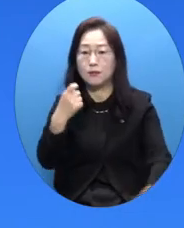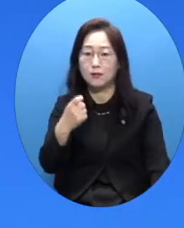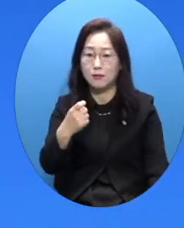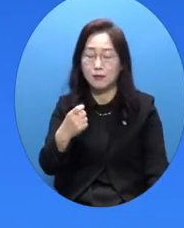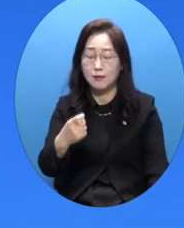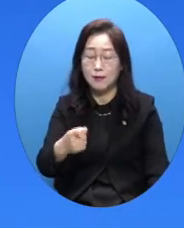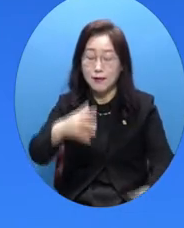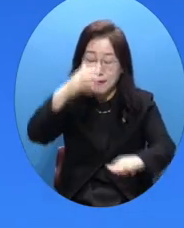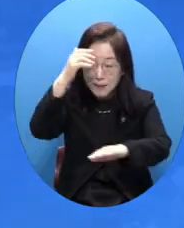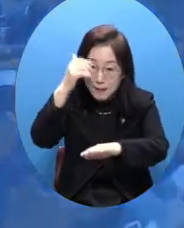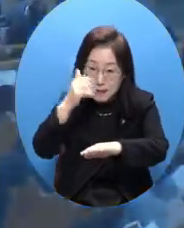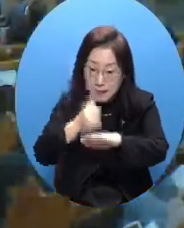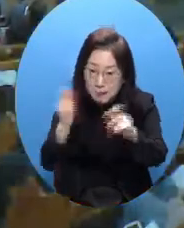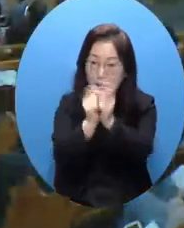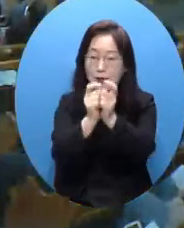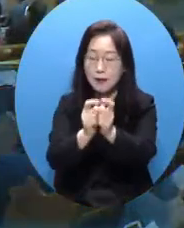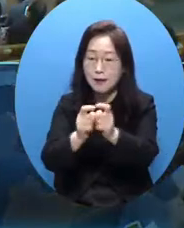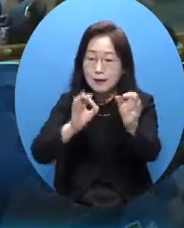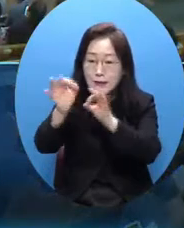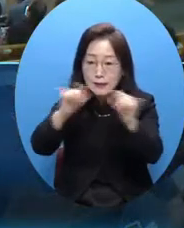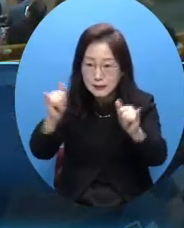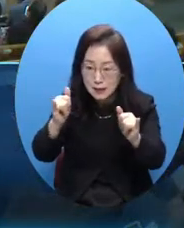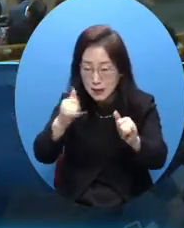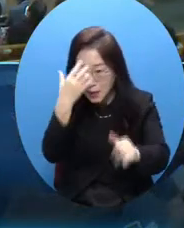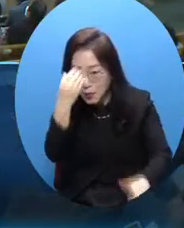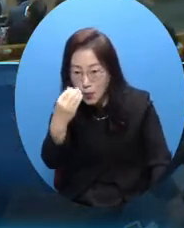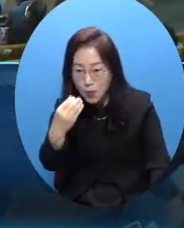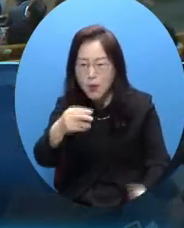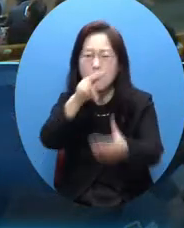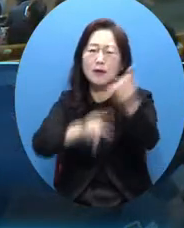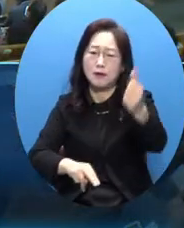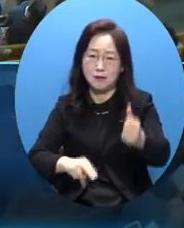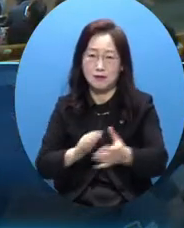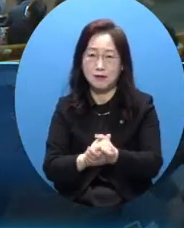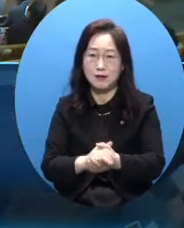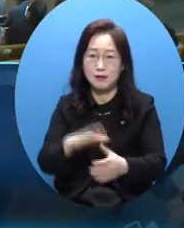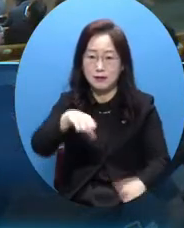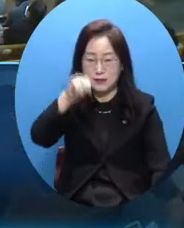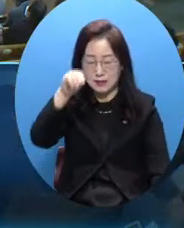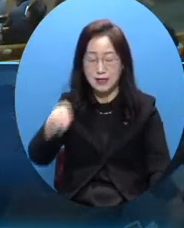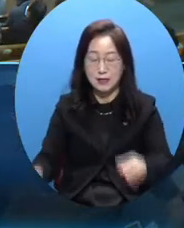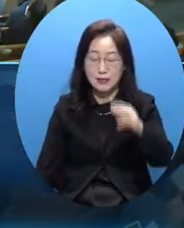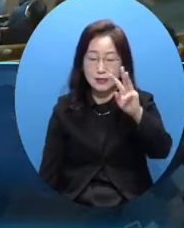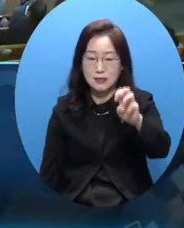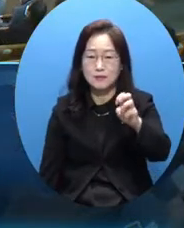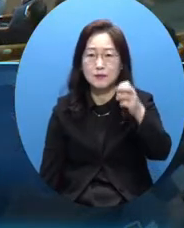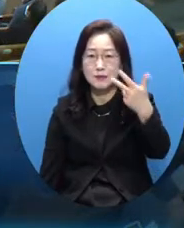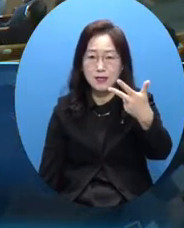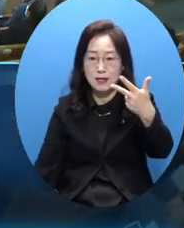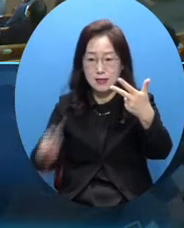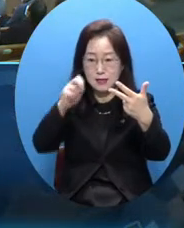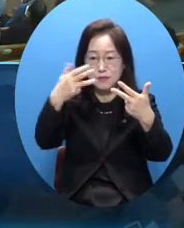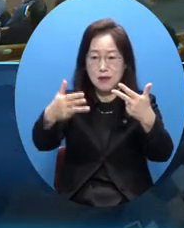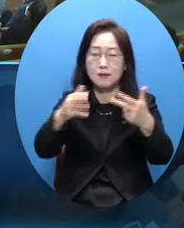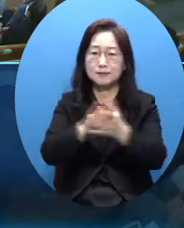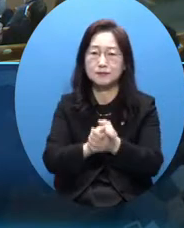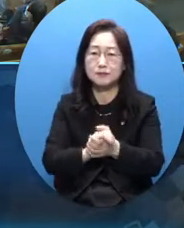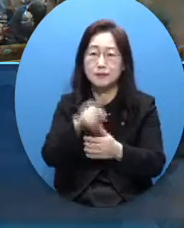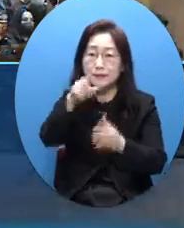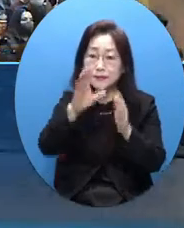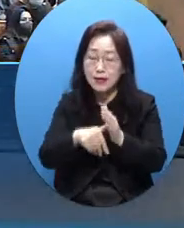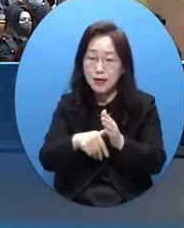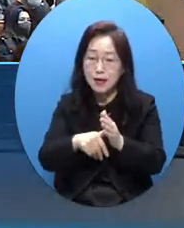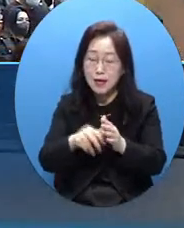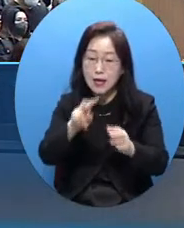he was assault as a slave to the merchants who was passing by Genesis 37 and 28 says so